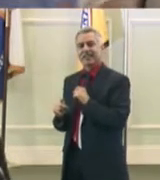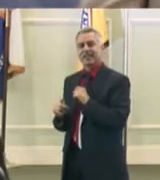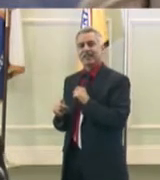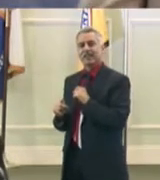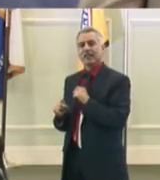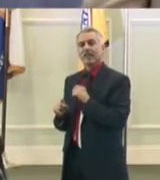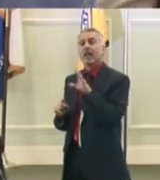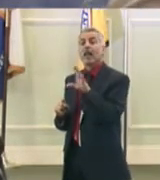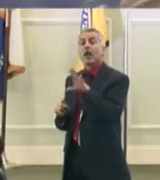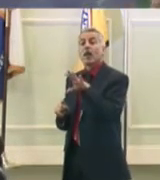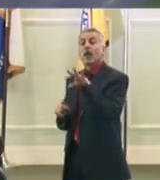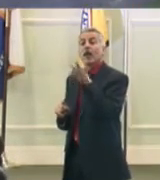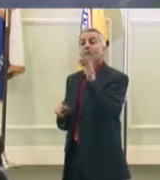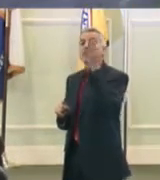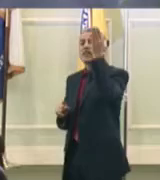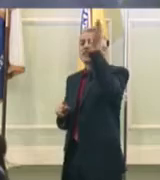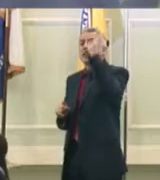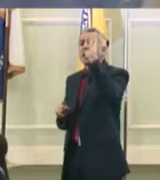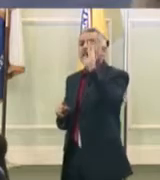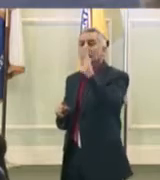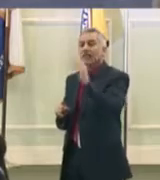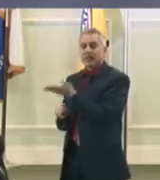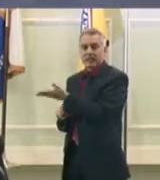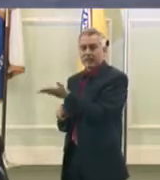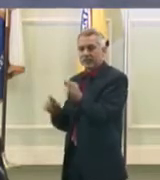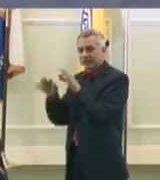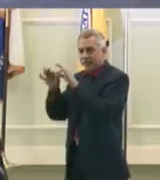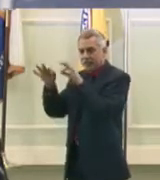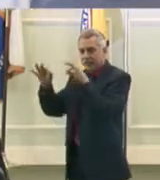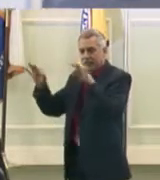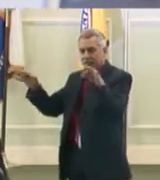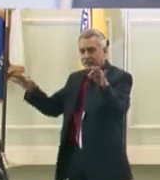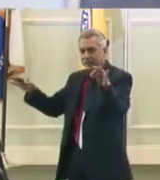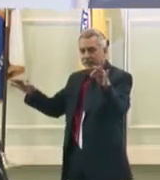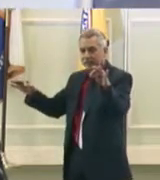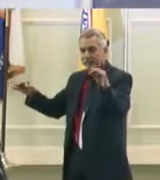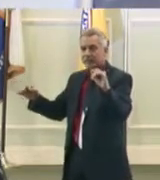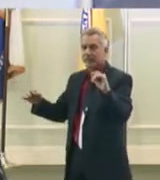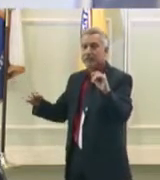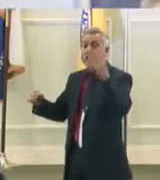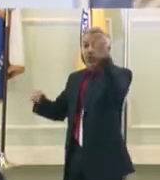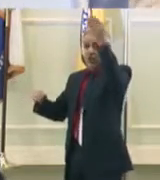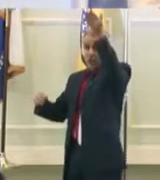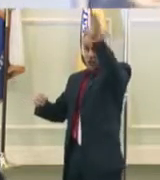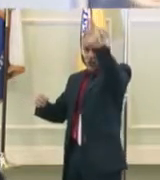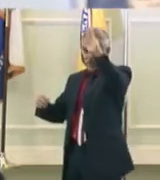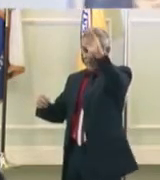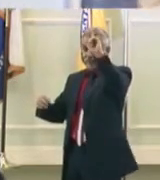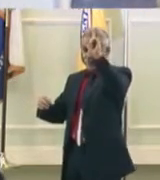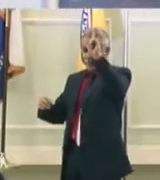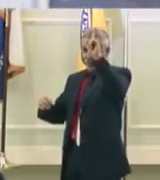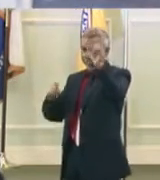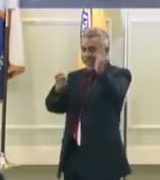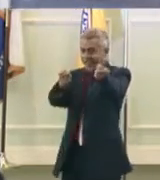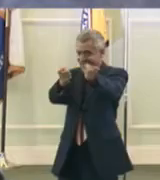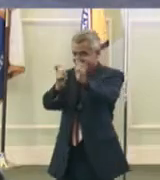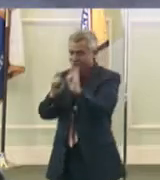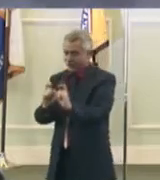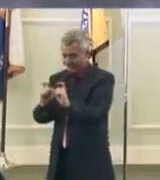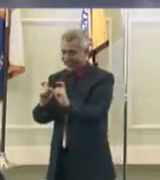in the text, right? And so normally, God is the one who is offering the gift. God is the one who's making the request. So we go, we look at this